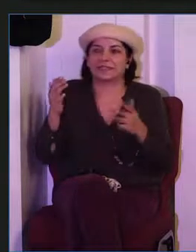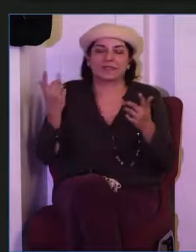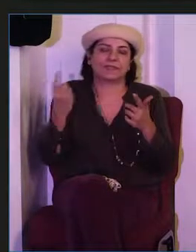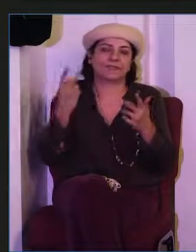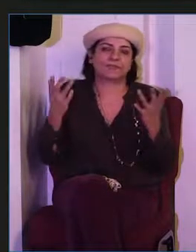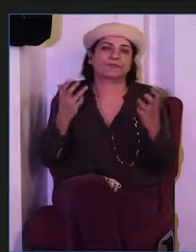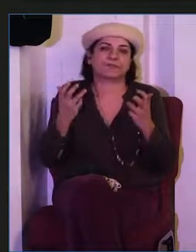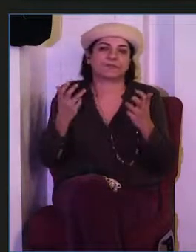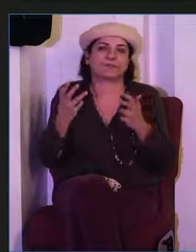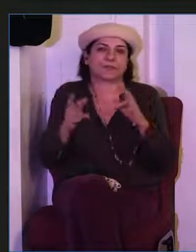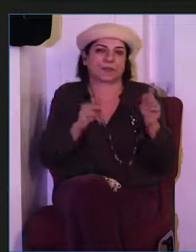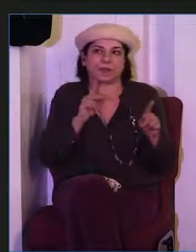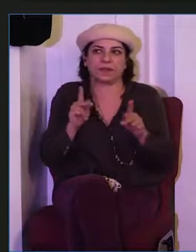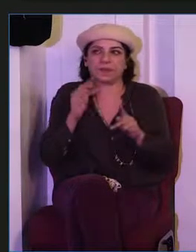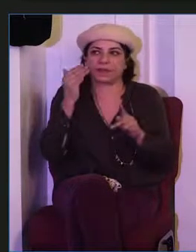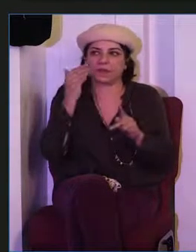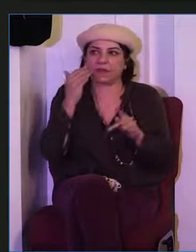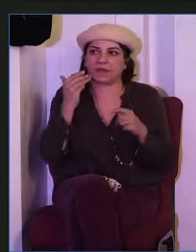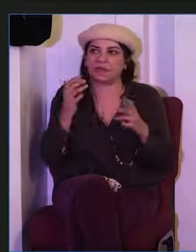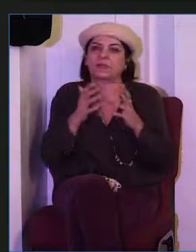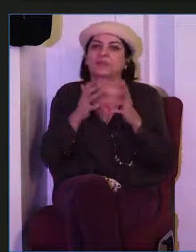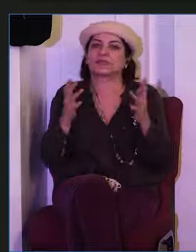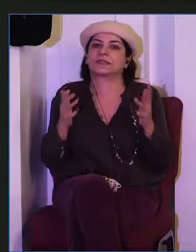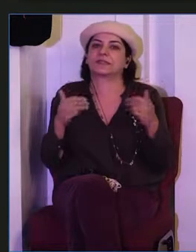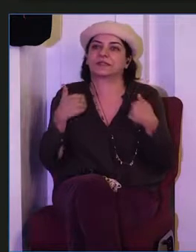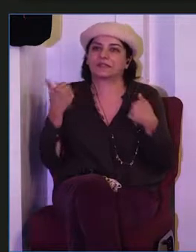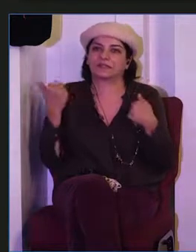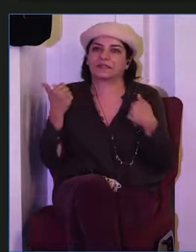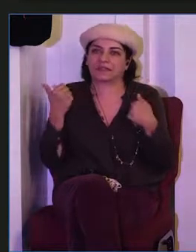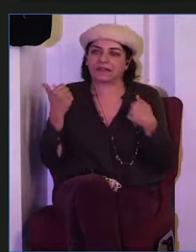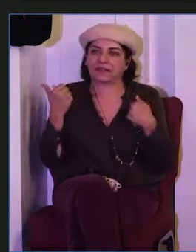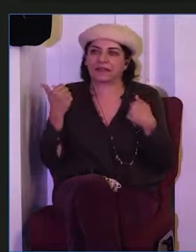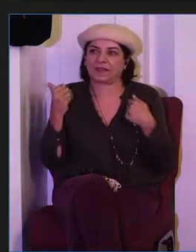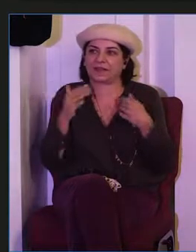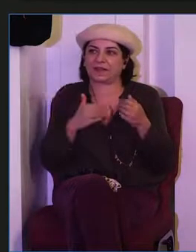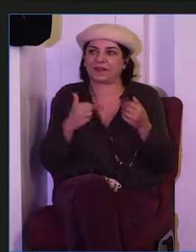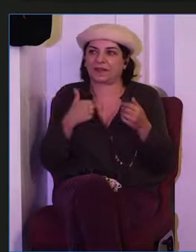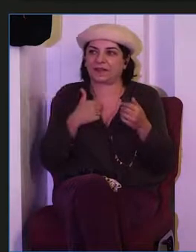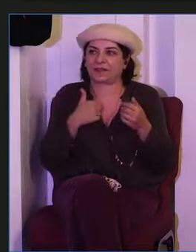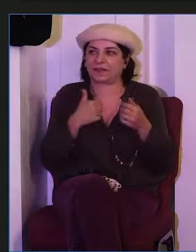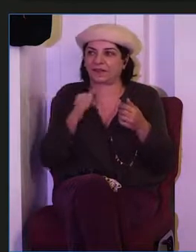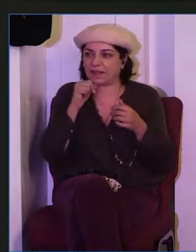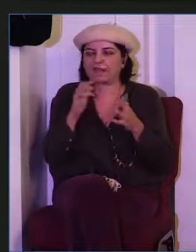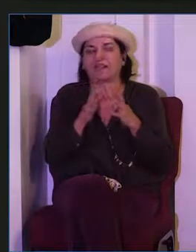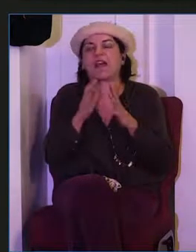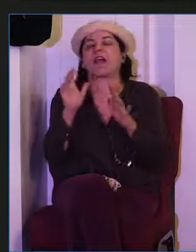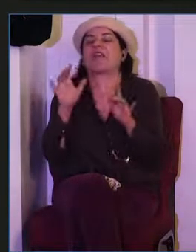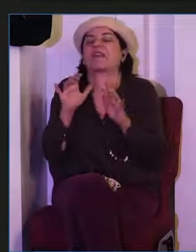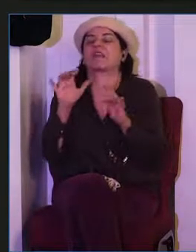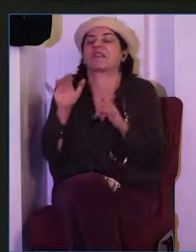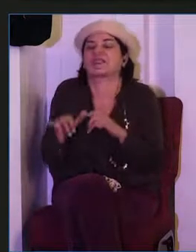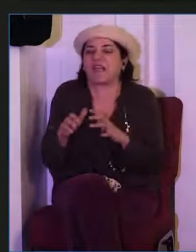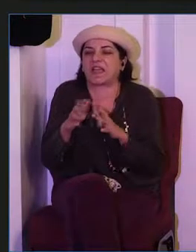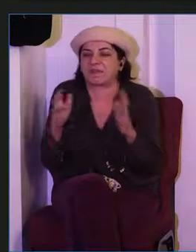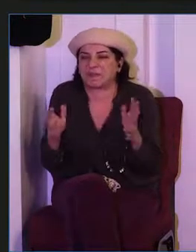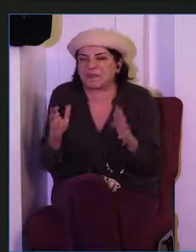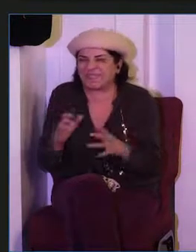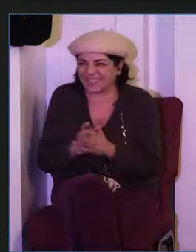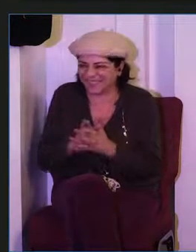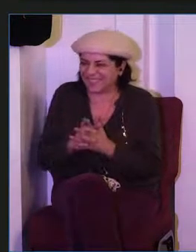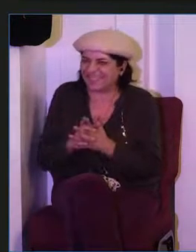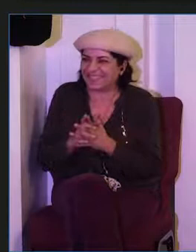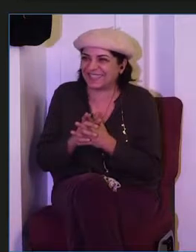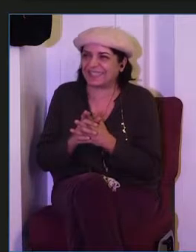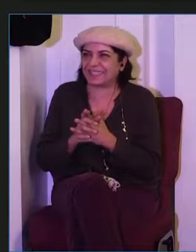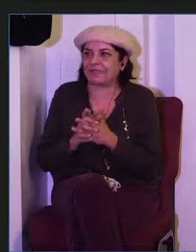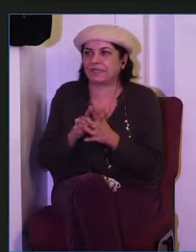to know he's much younger than I am. And I just always remind him it's not that much younger. So, Derek,